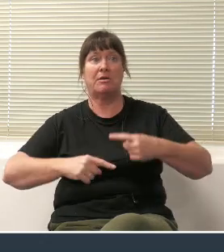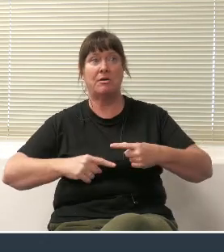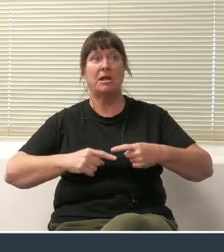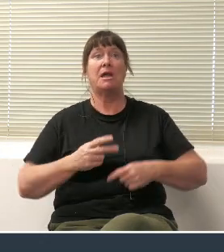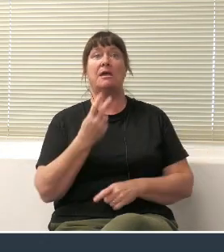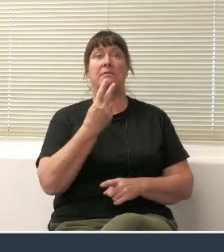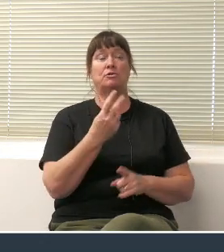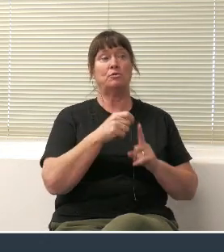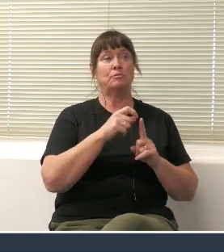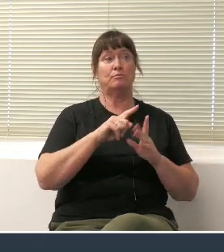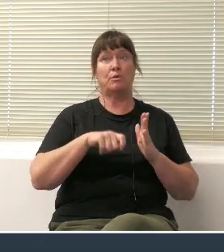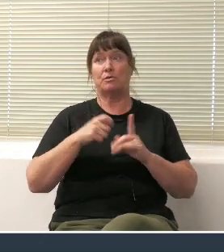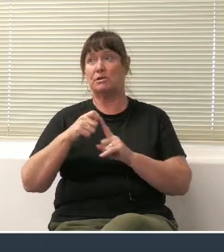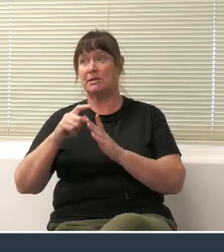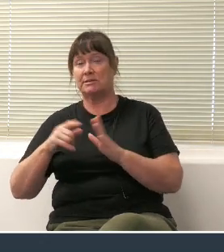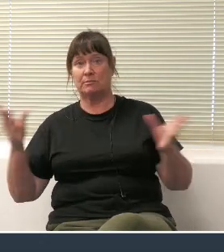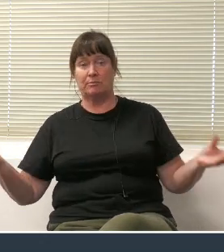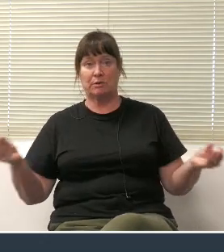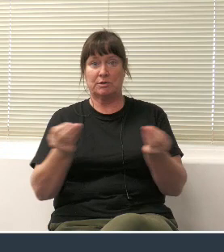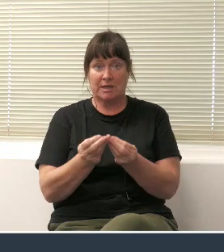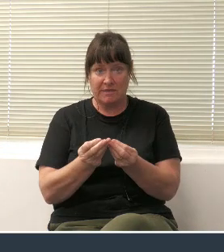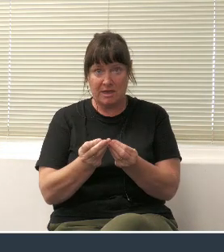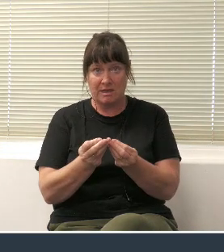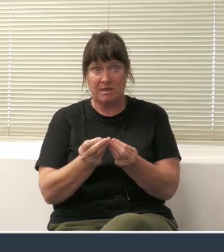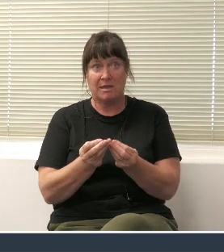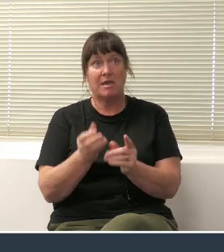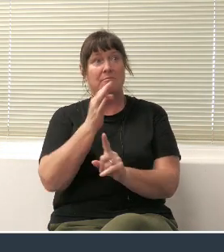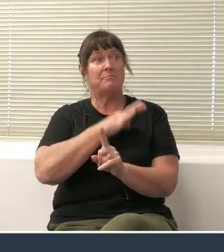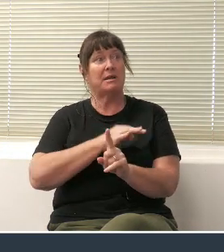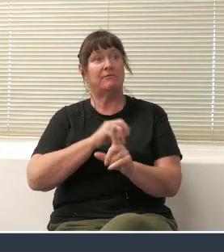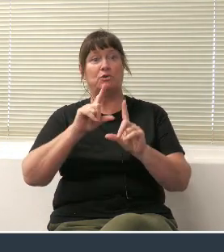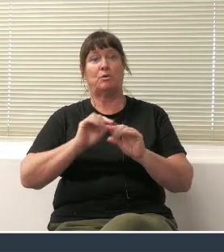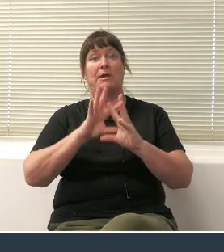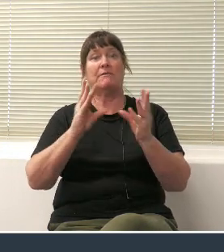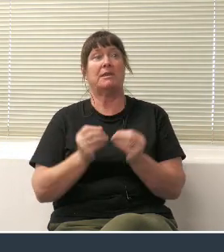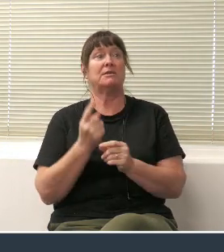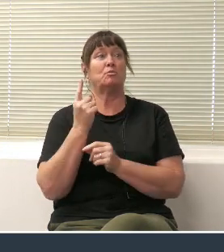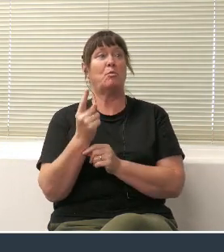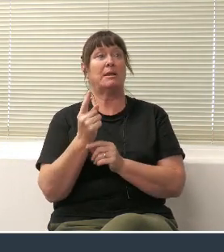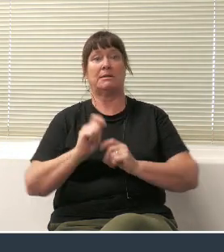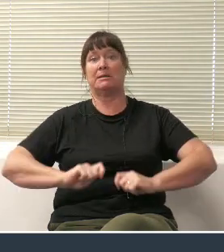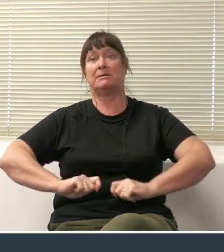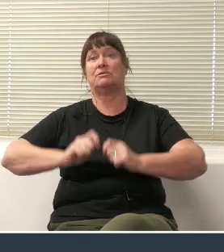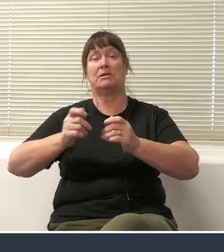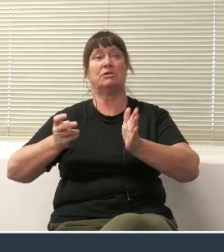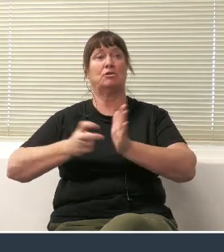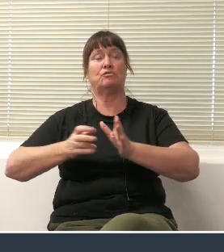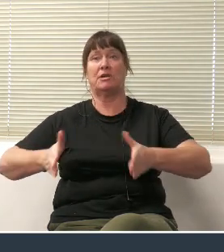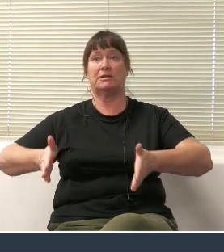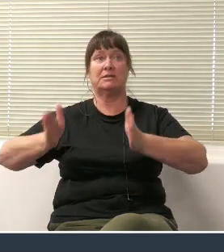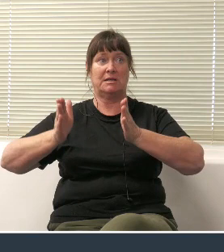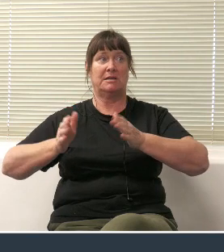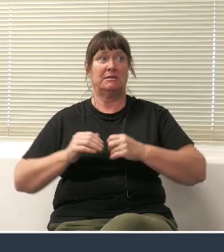projects together essentially, so we can realise the benefit of doing the whole precinct as one construction contract with the